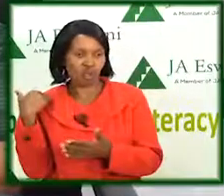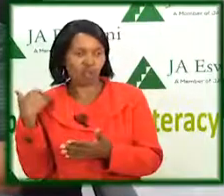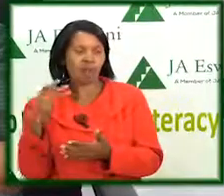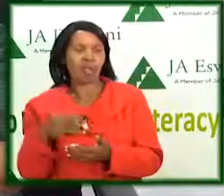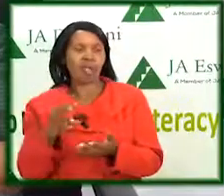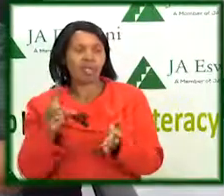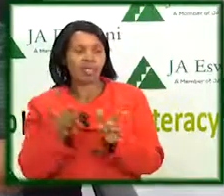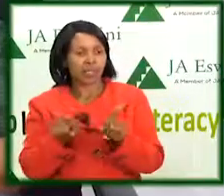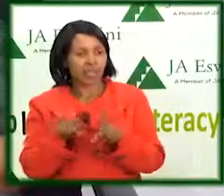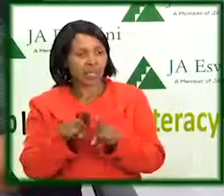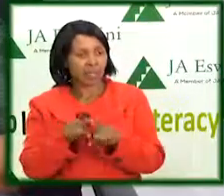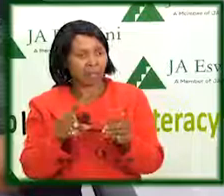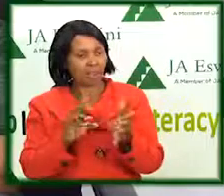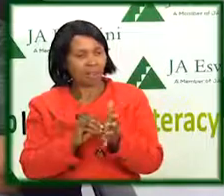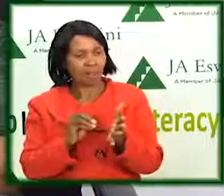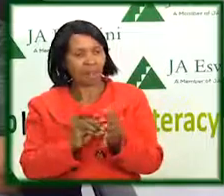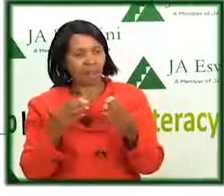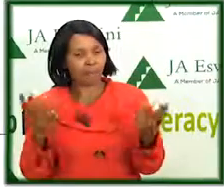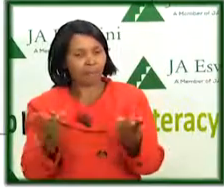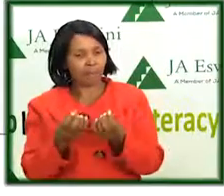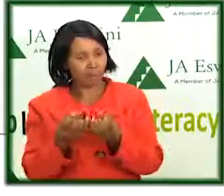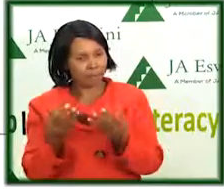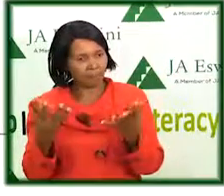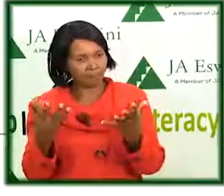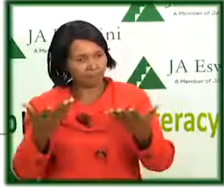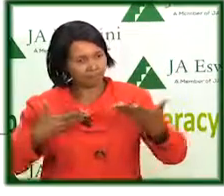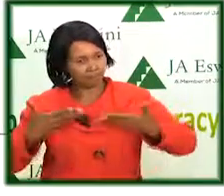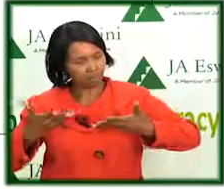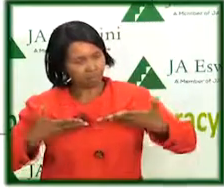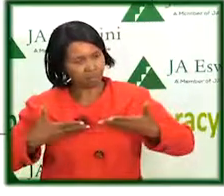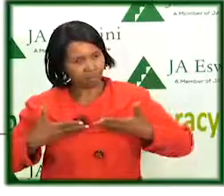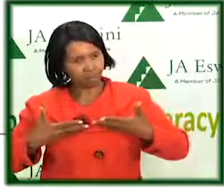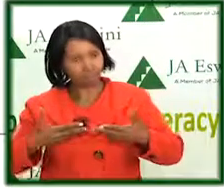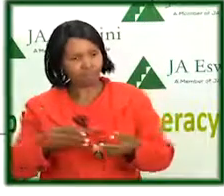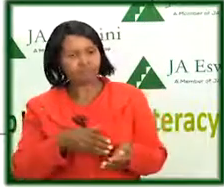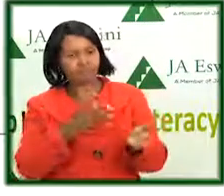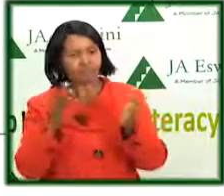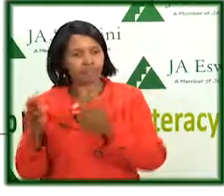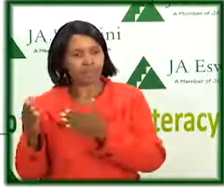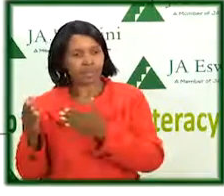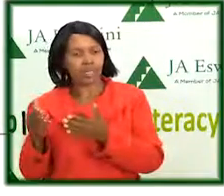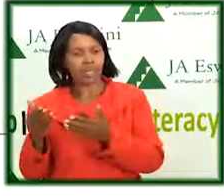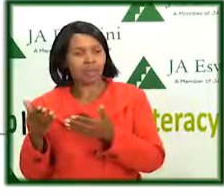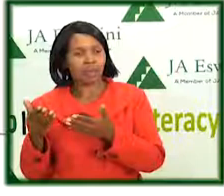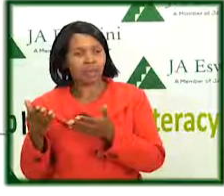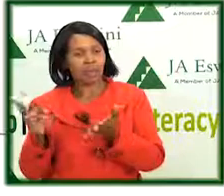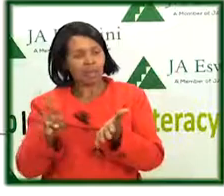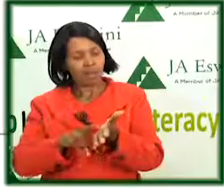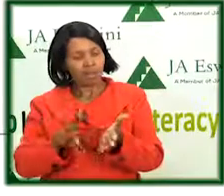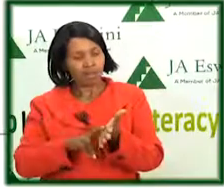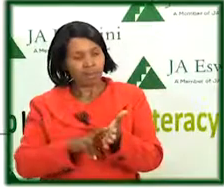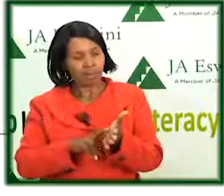of the company. Then we'll have the manager's report. All the managers will submit their reports